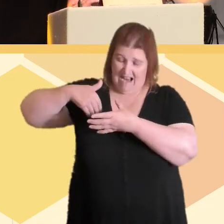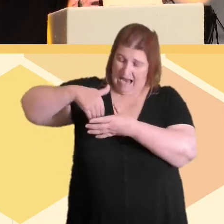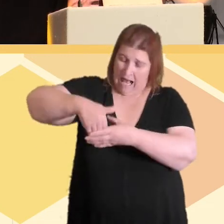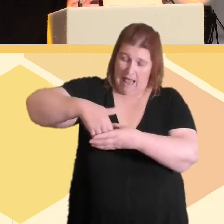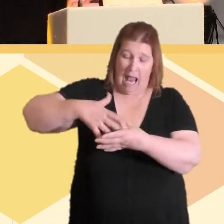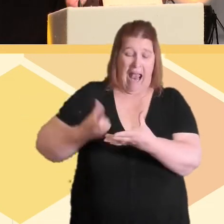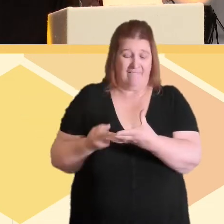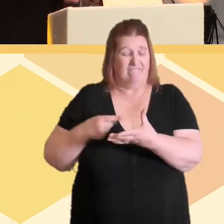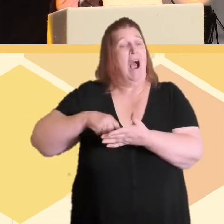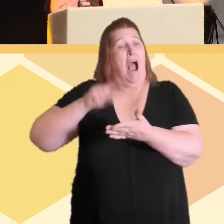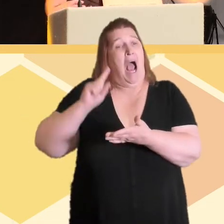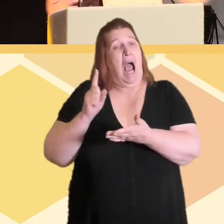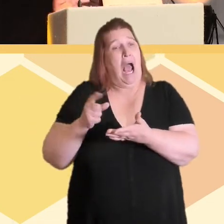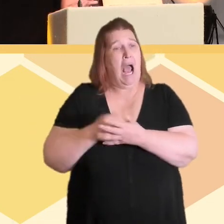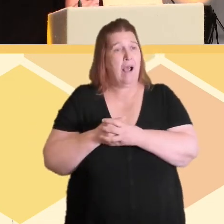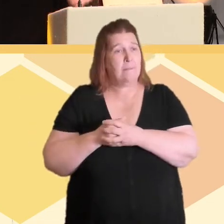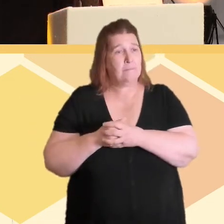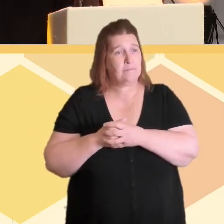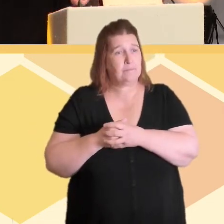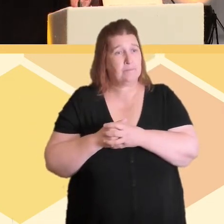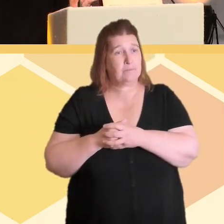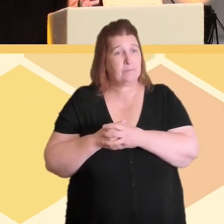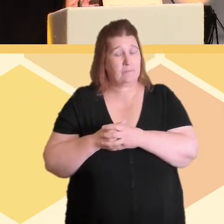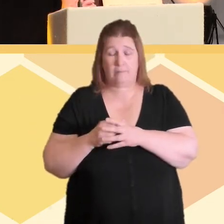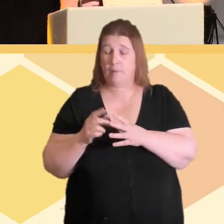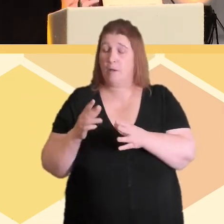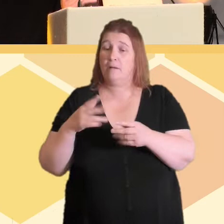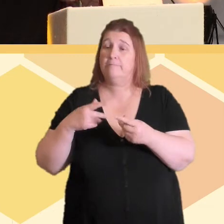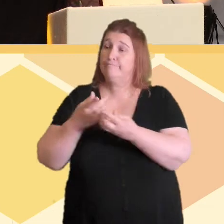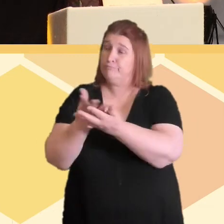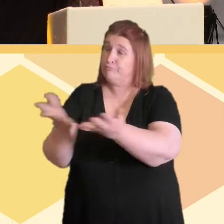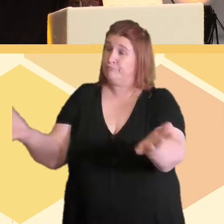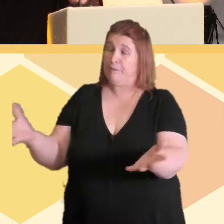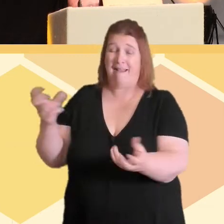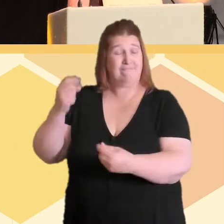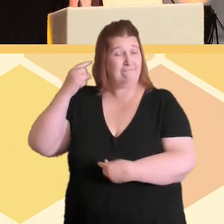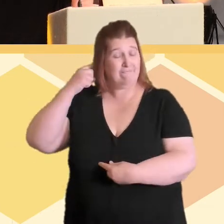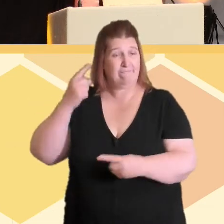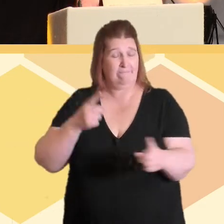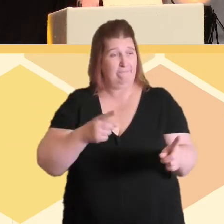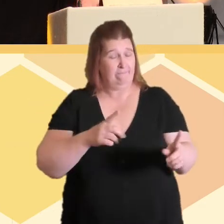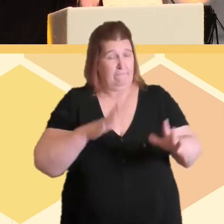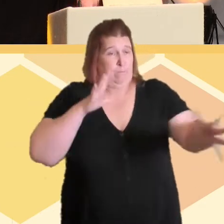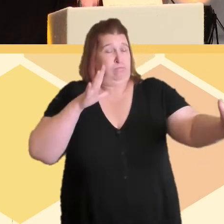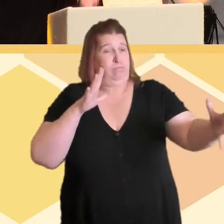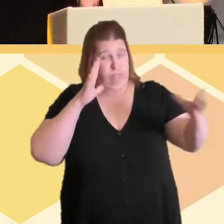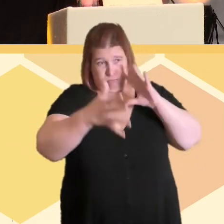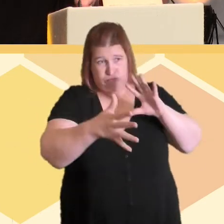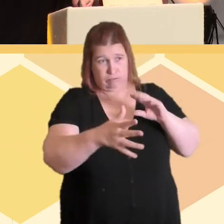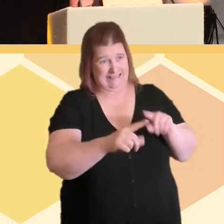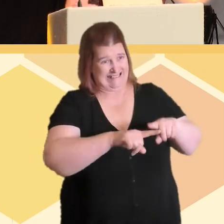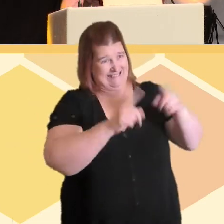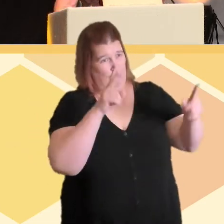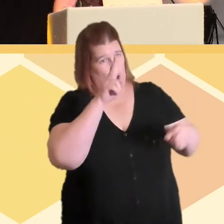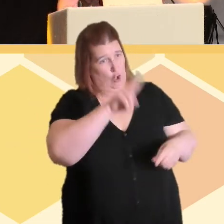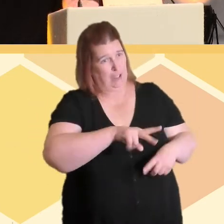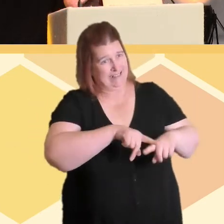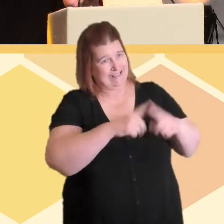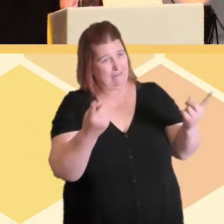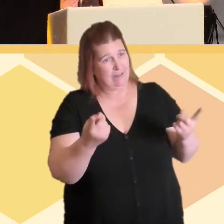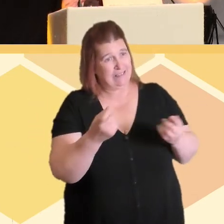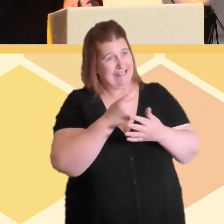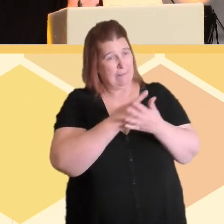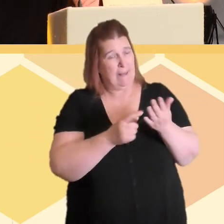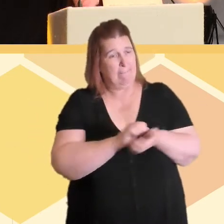recognize. This is the point at which people who look different is experienced as a shock to your system. Human disability therefore